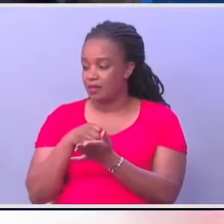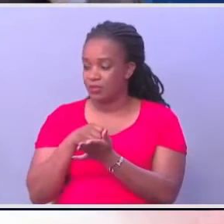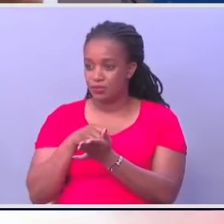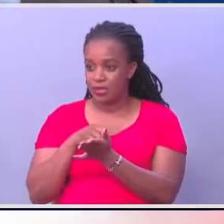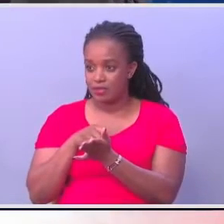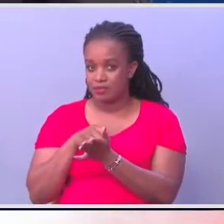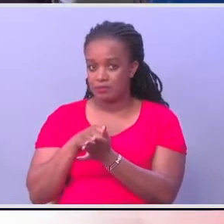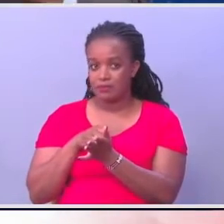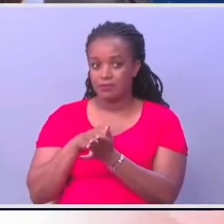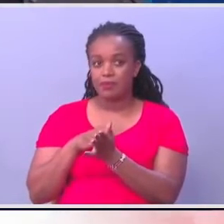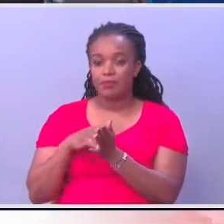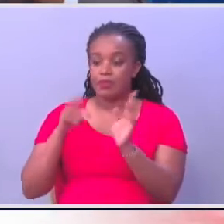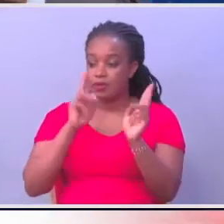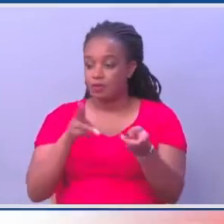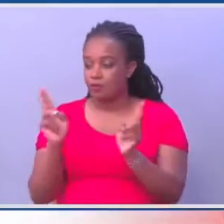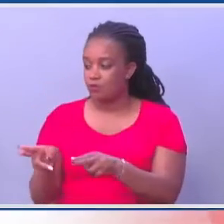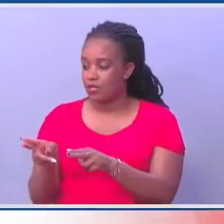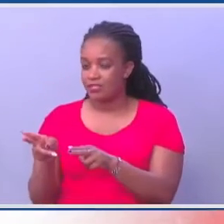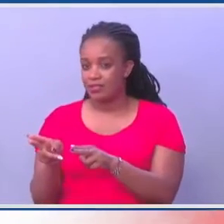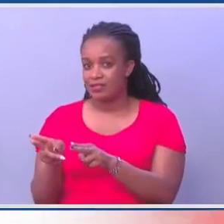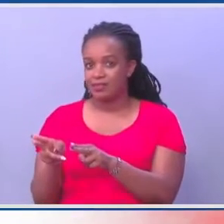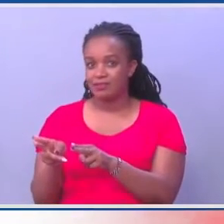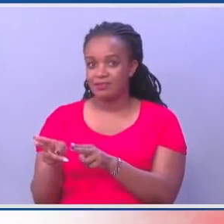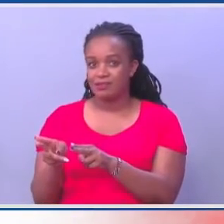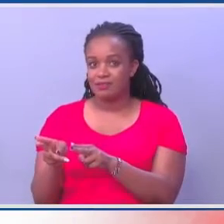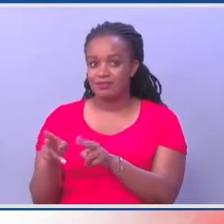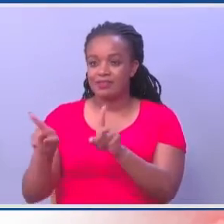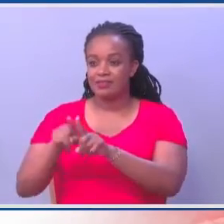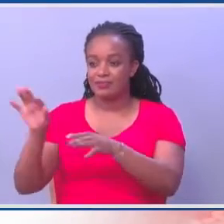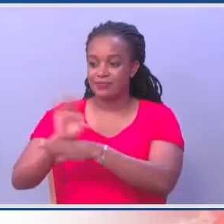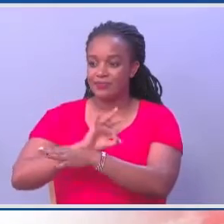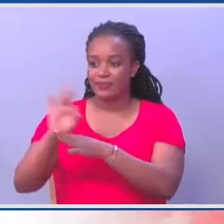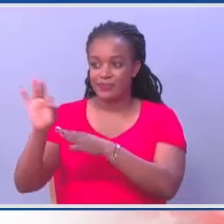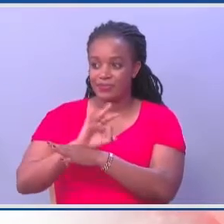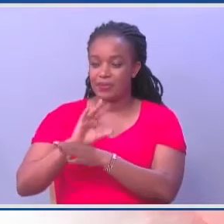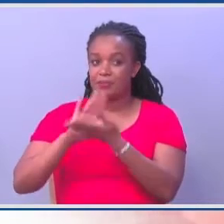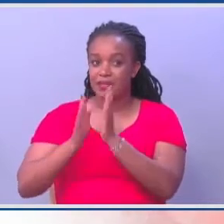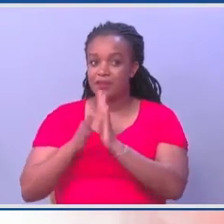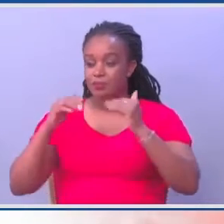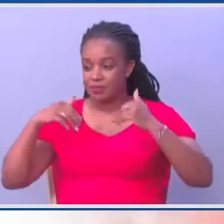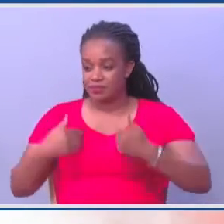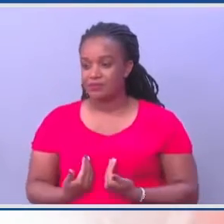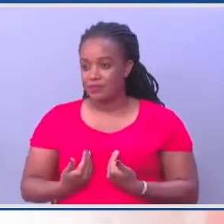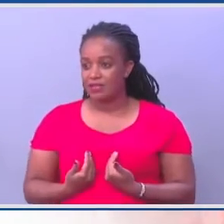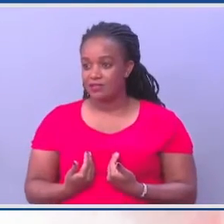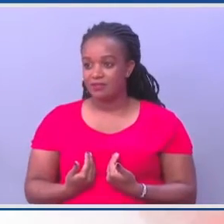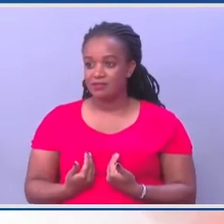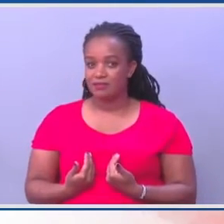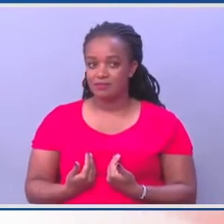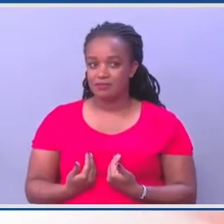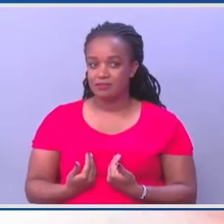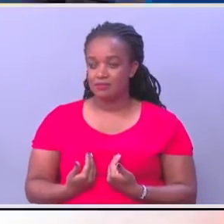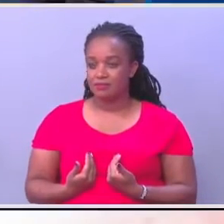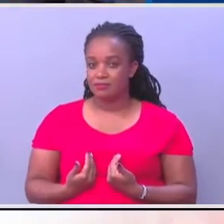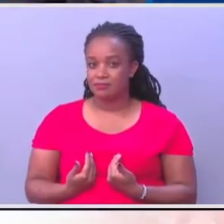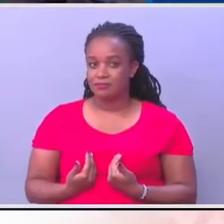usual lies. We who are in the Wamunyinyi faction just got tired of the lies. All